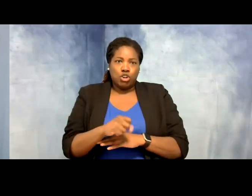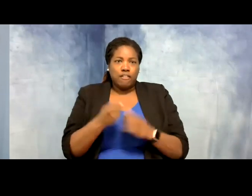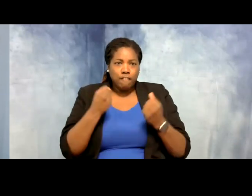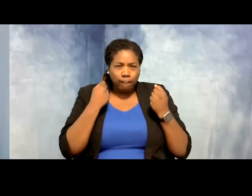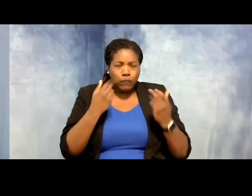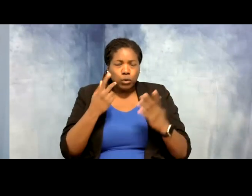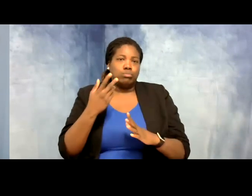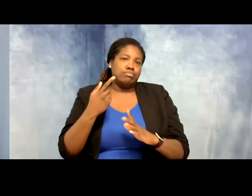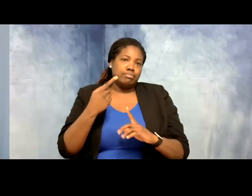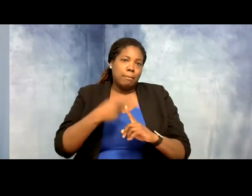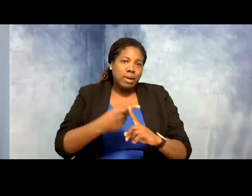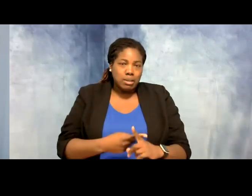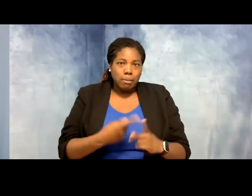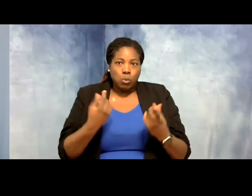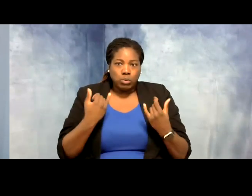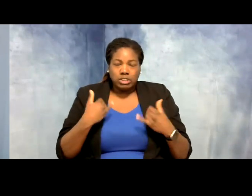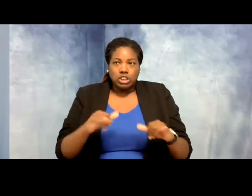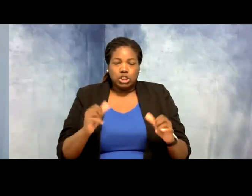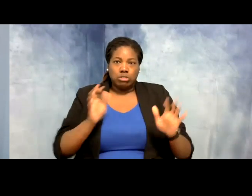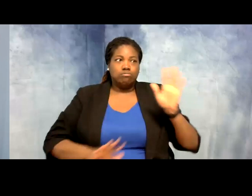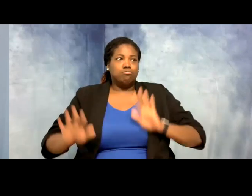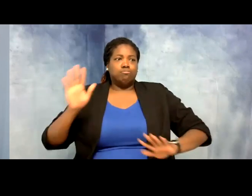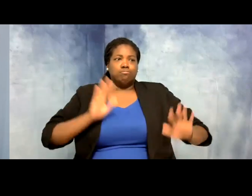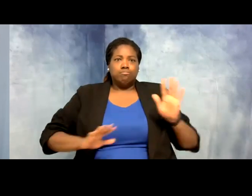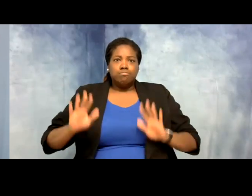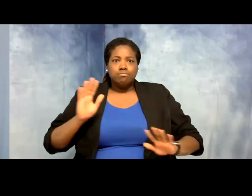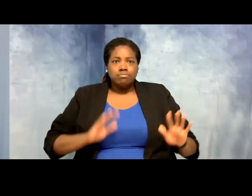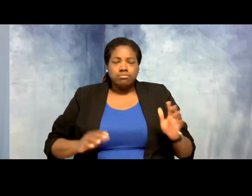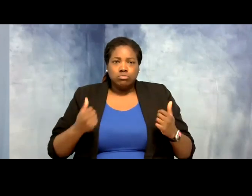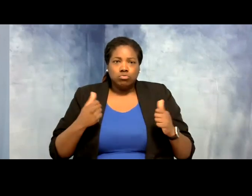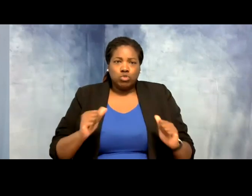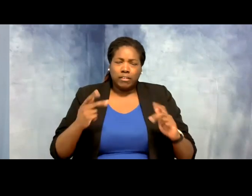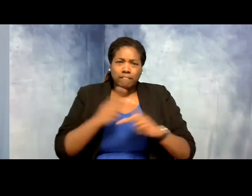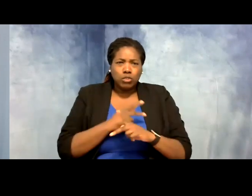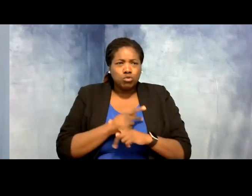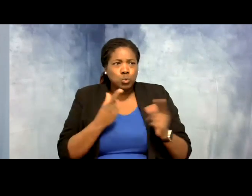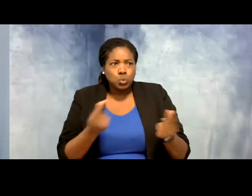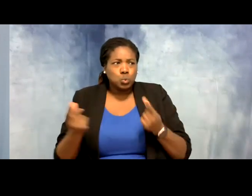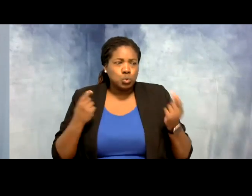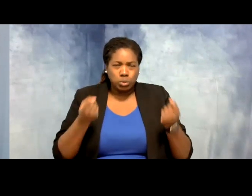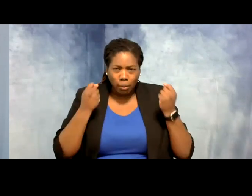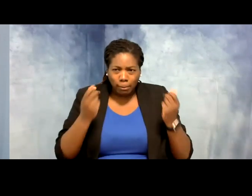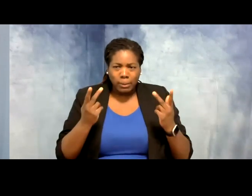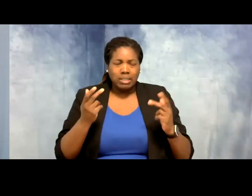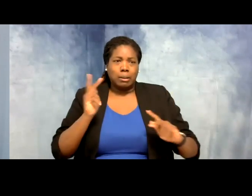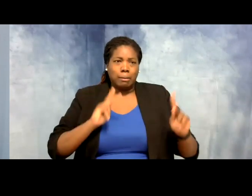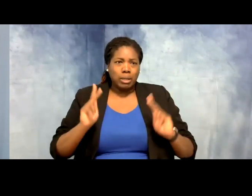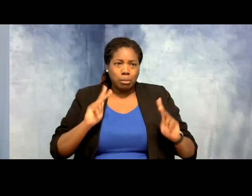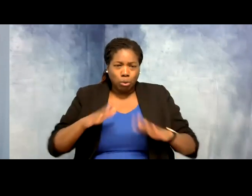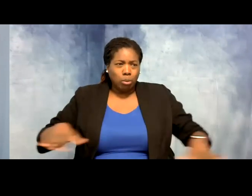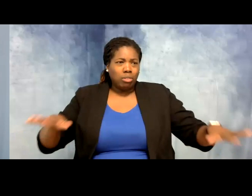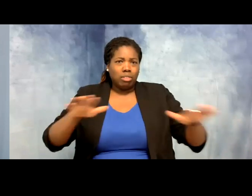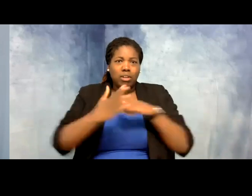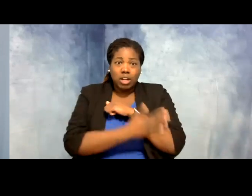we are still grappling with the horrifying prospect that millions of people across the country would